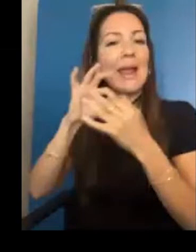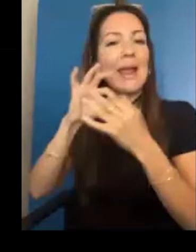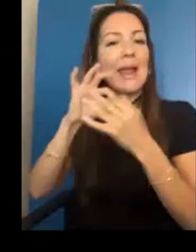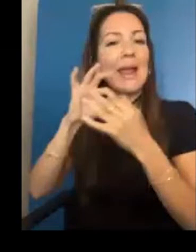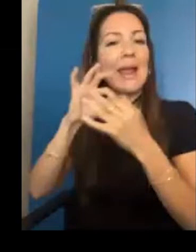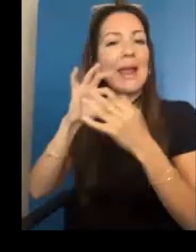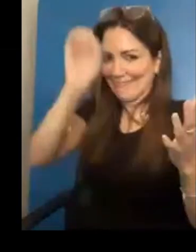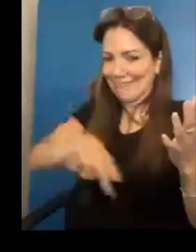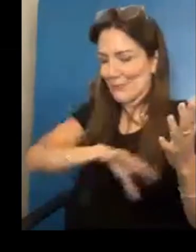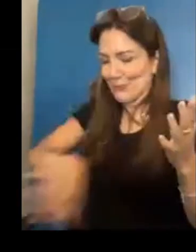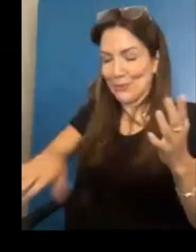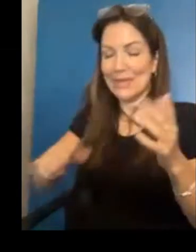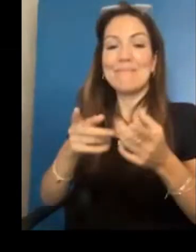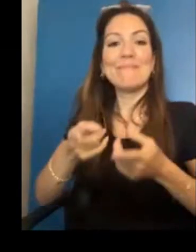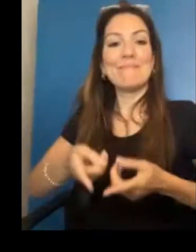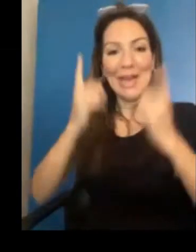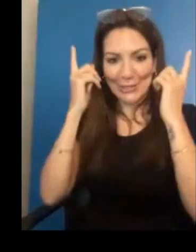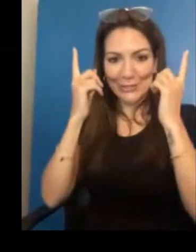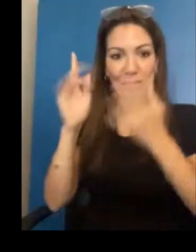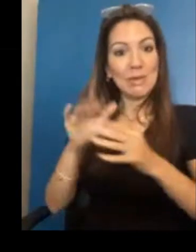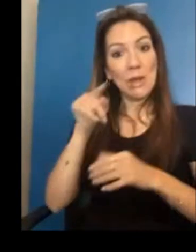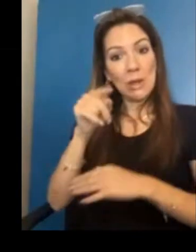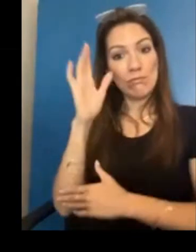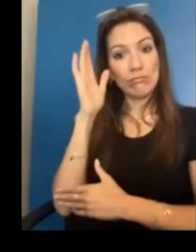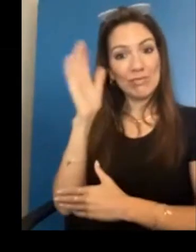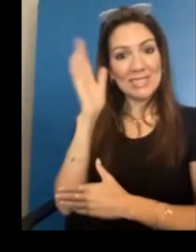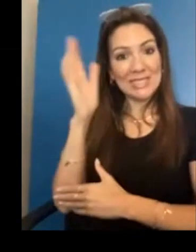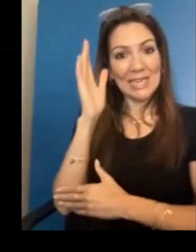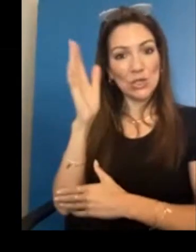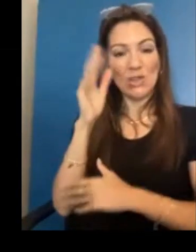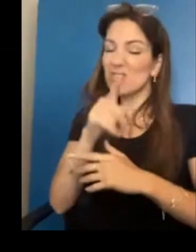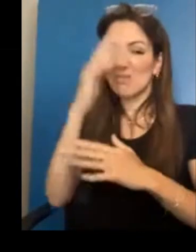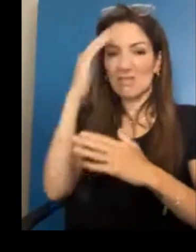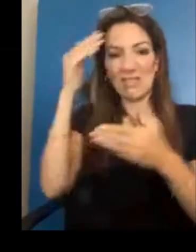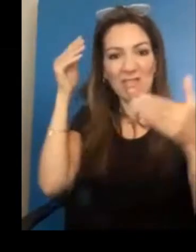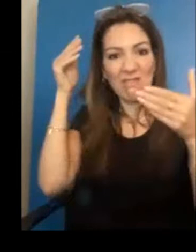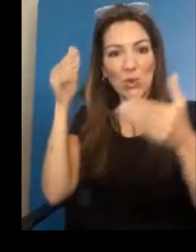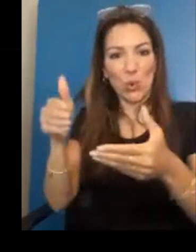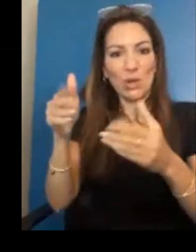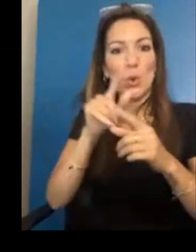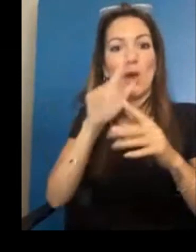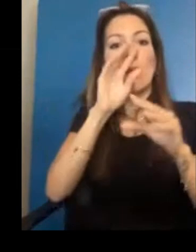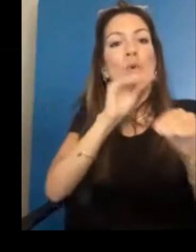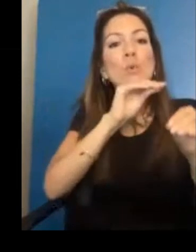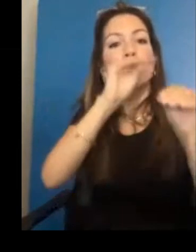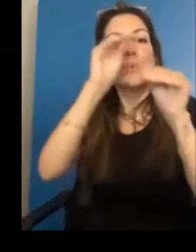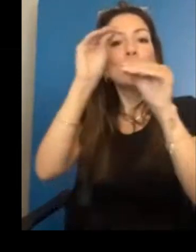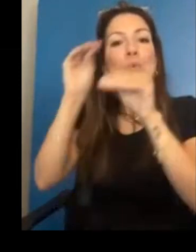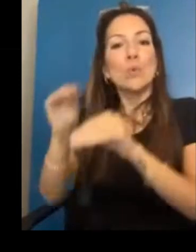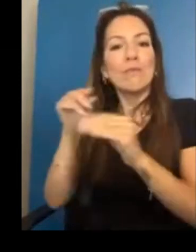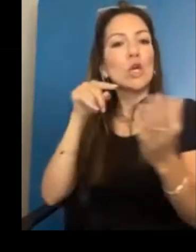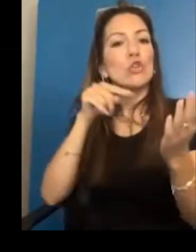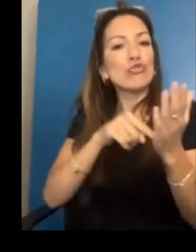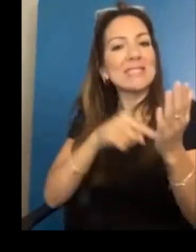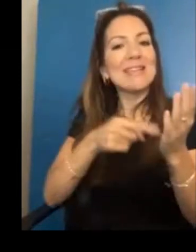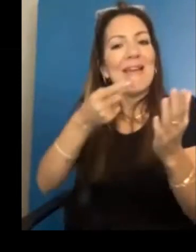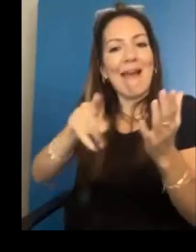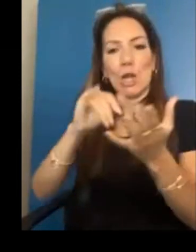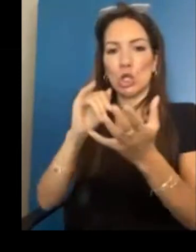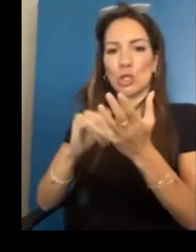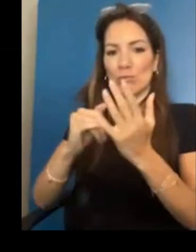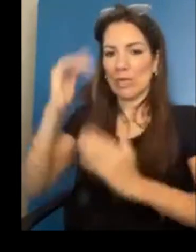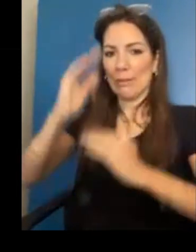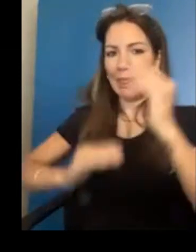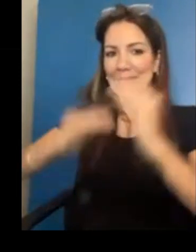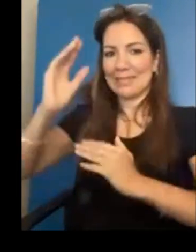apologies for that. So this presentation is just to focus on the moves into the Trinity and Shaftesbury building at Springfield. We do